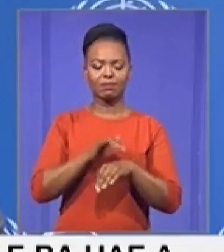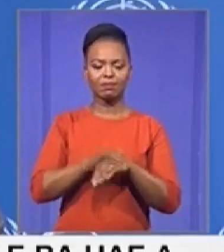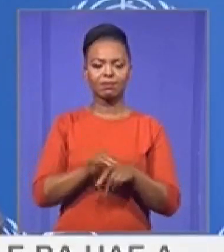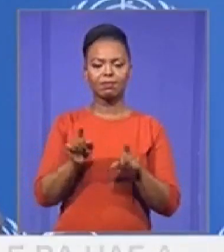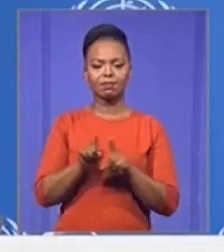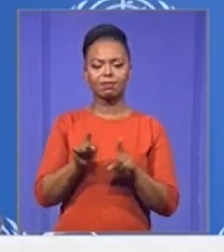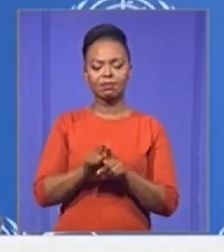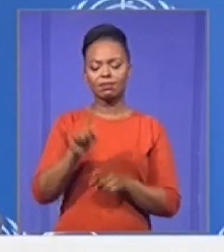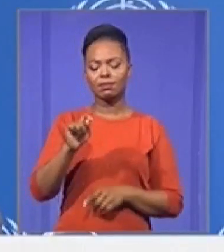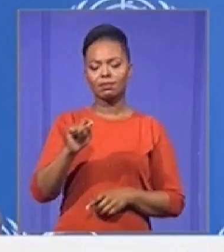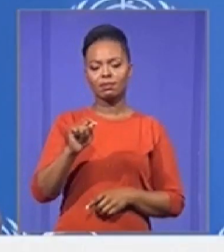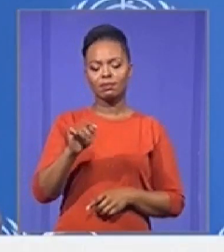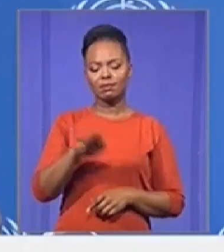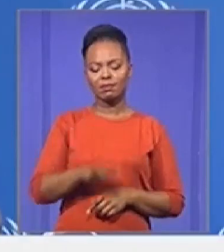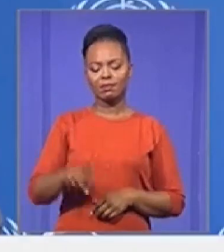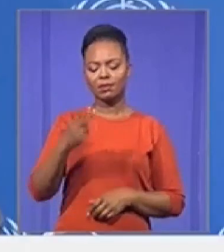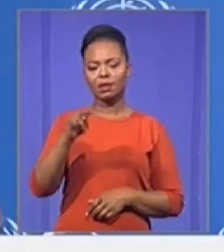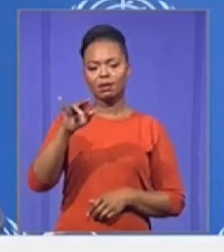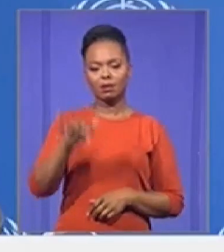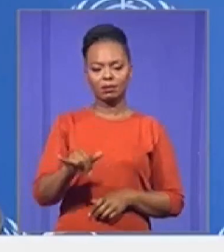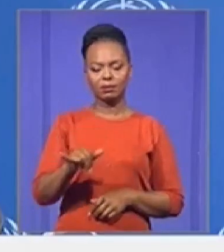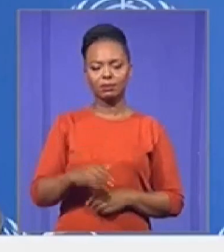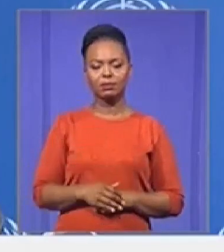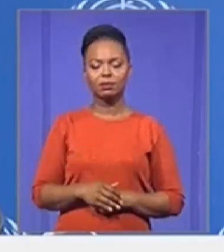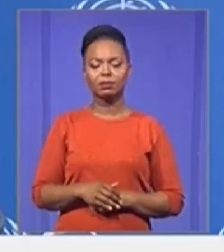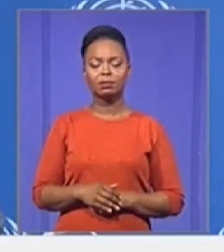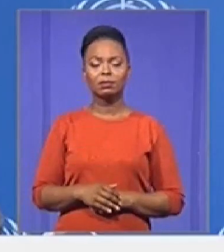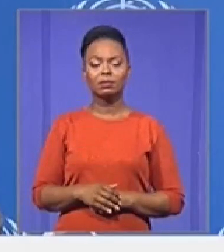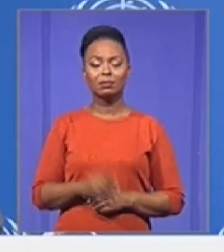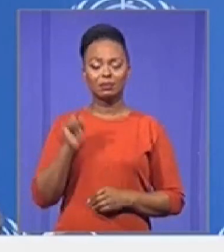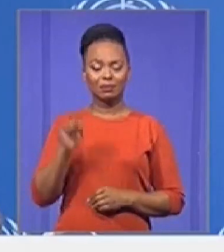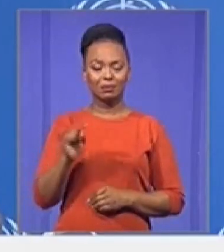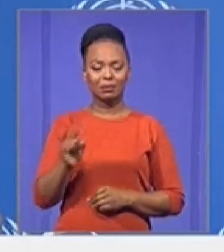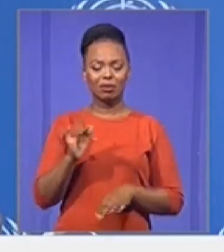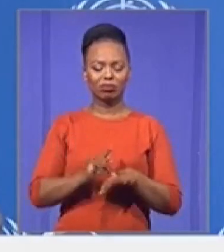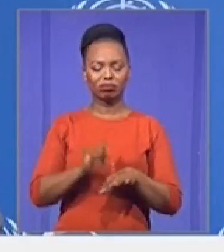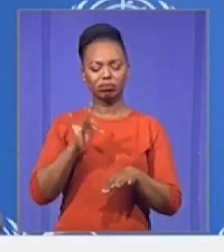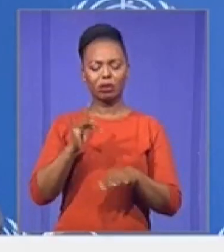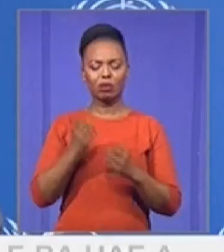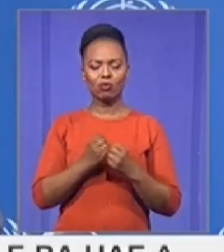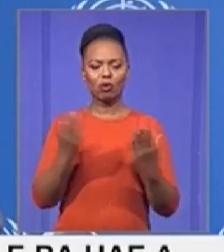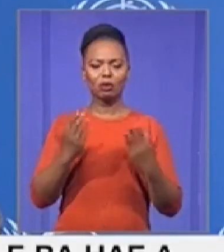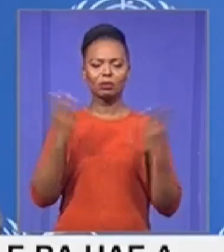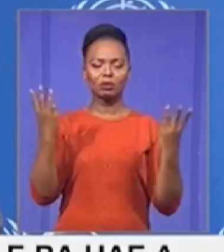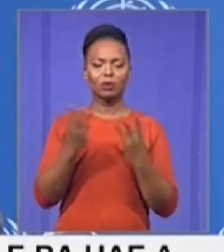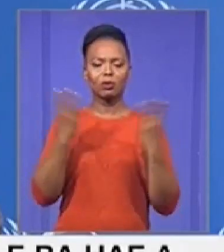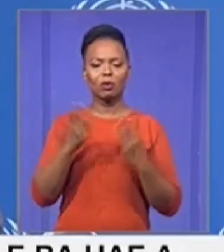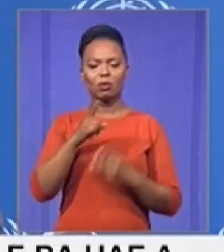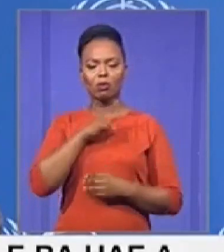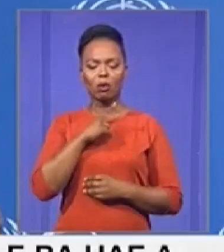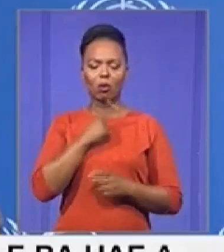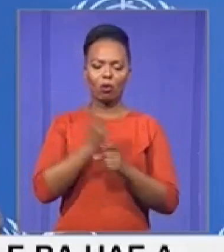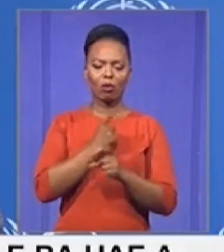and countless admirers of Harry Belafonte. Beyond touching millions with his inimitable charm and charisma in